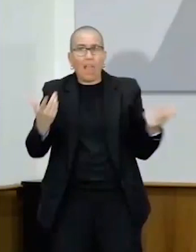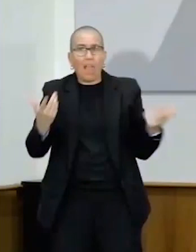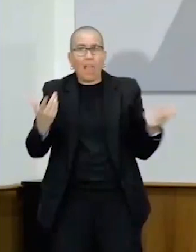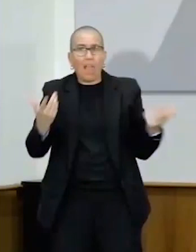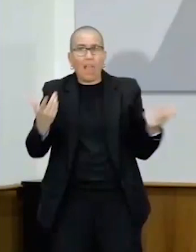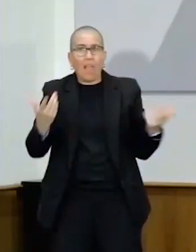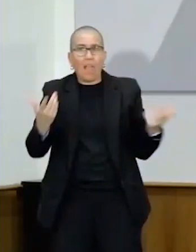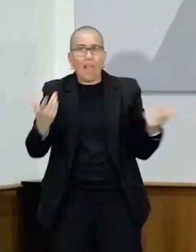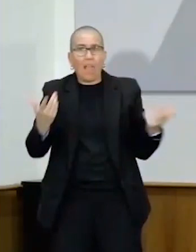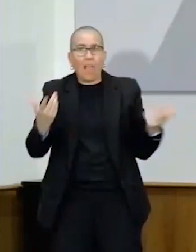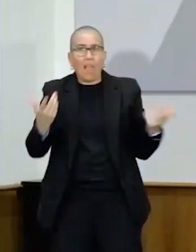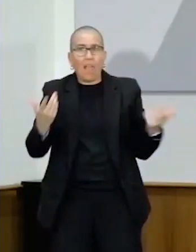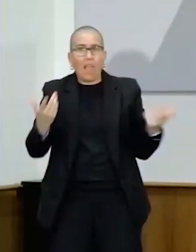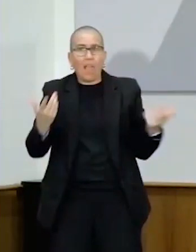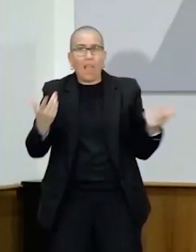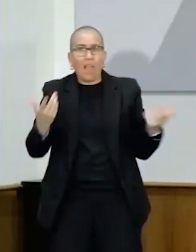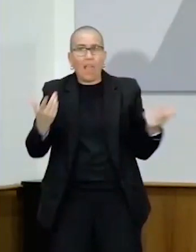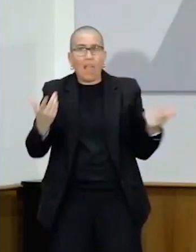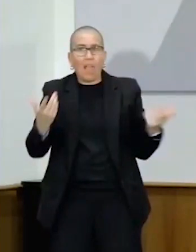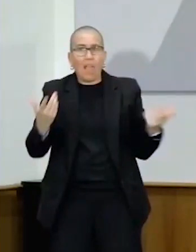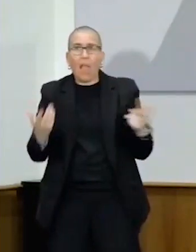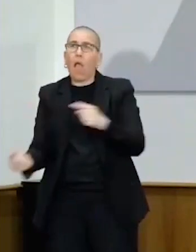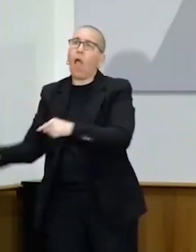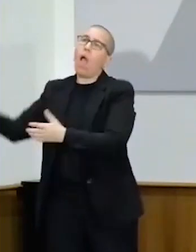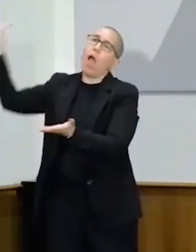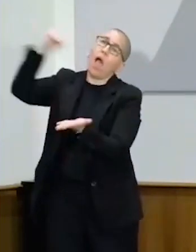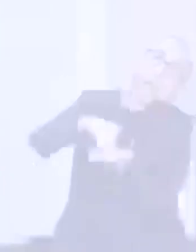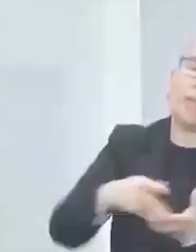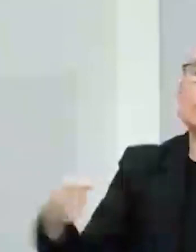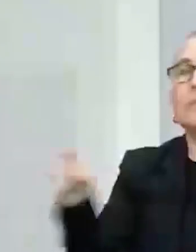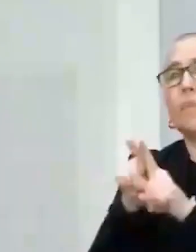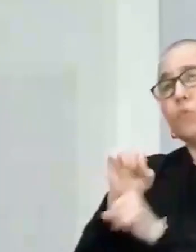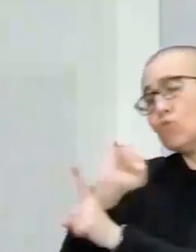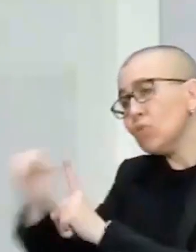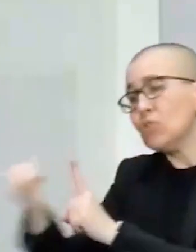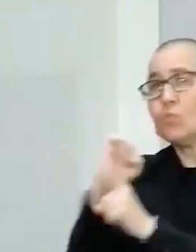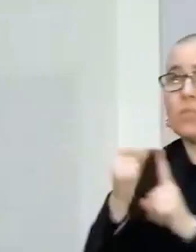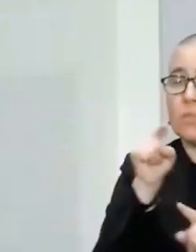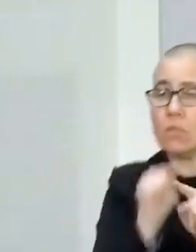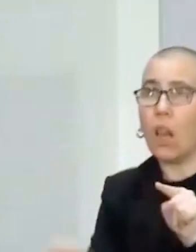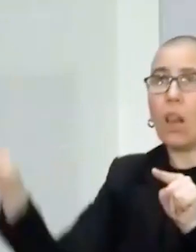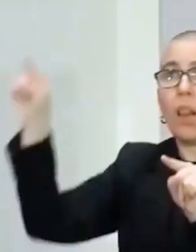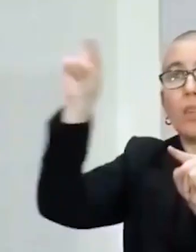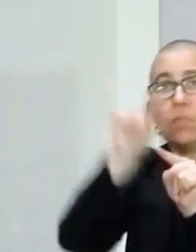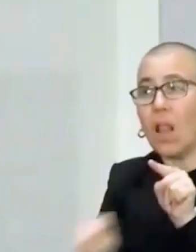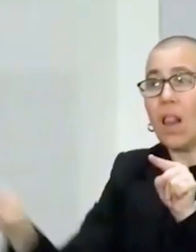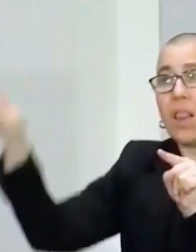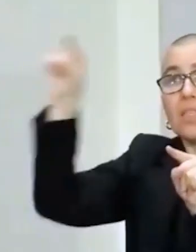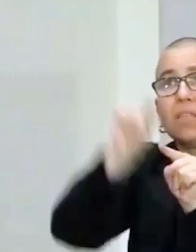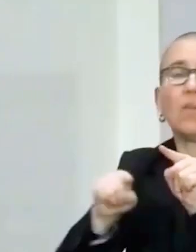kind of poison there is. Let the jerk off finish. Continue to say it. We cannot continue. We cannot live this